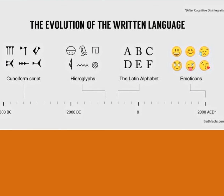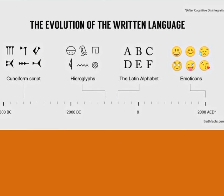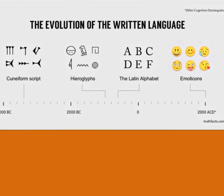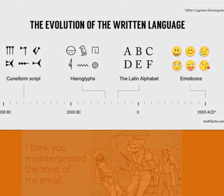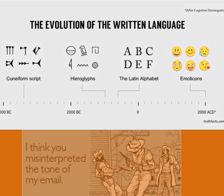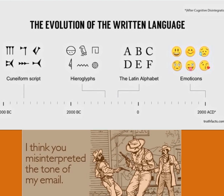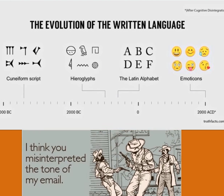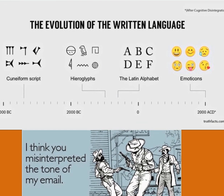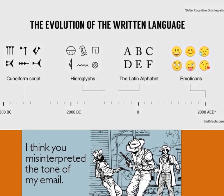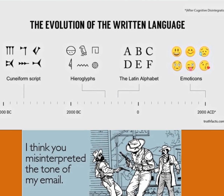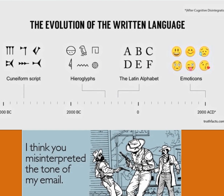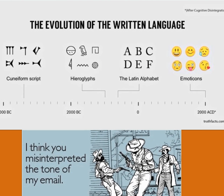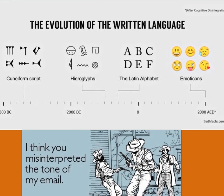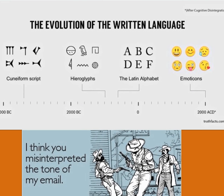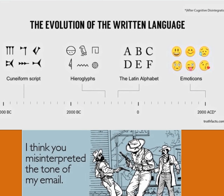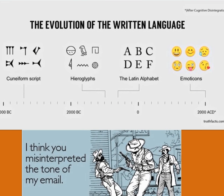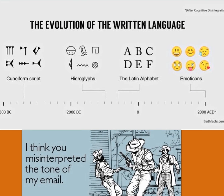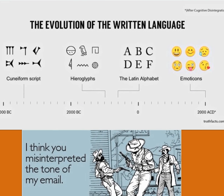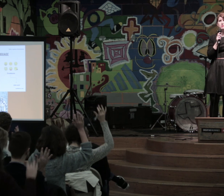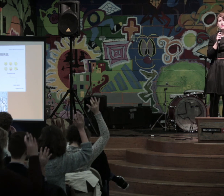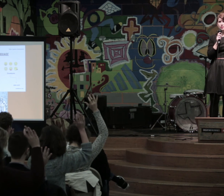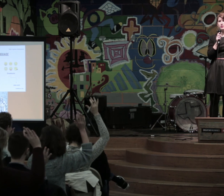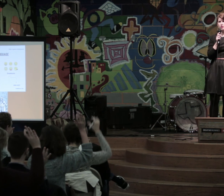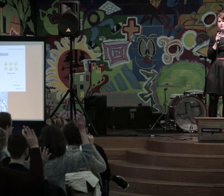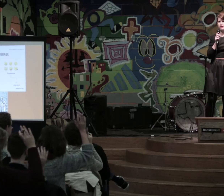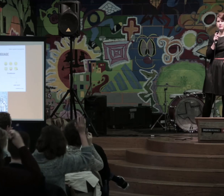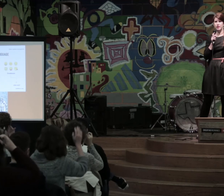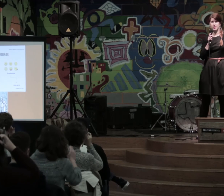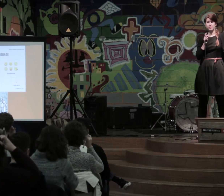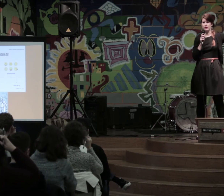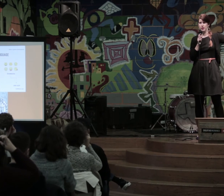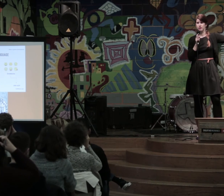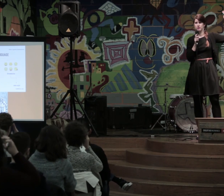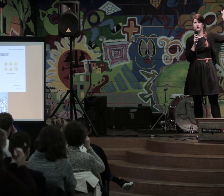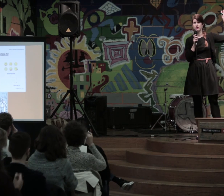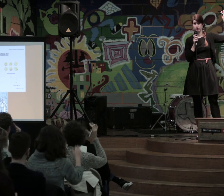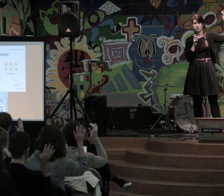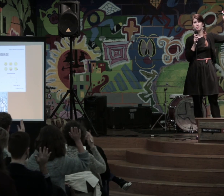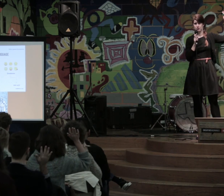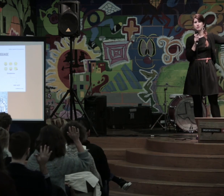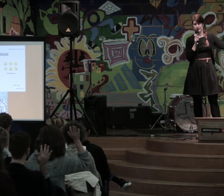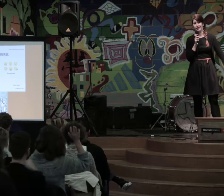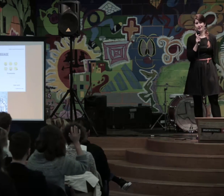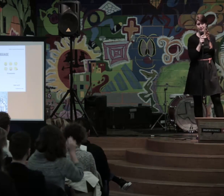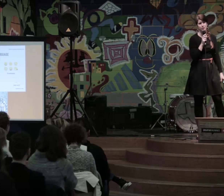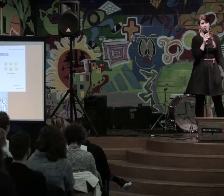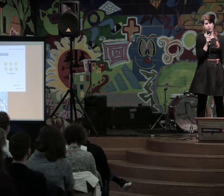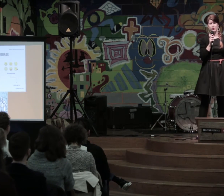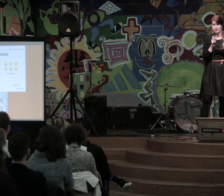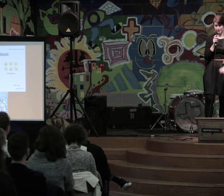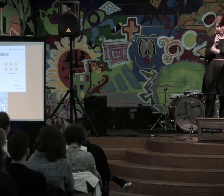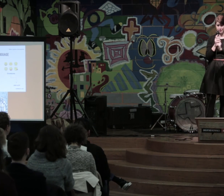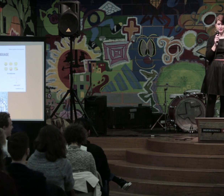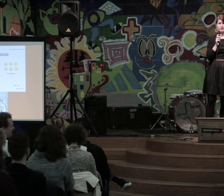How many of you have misinterpreted a text message? How many of y'all have gotten in a fight because of an email? Yeah. My